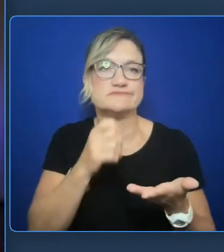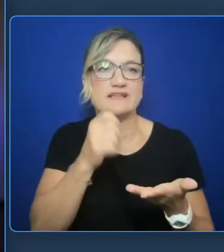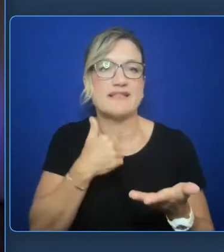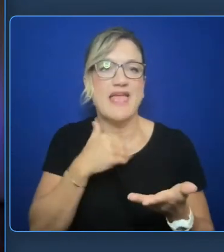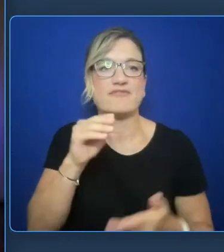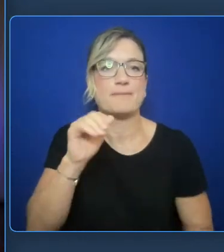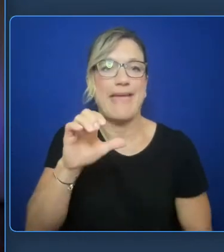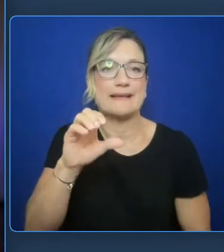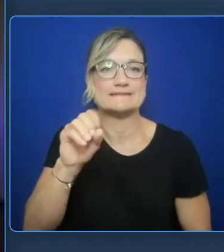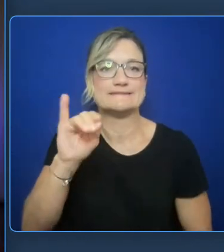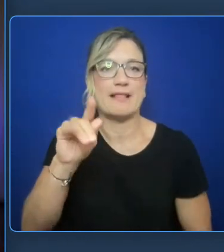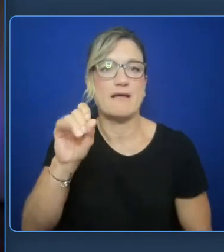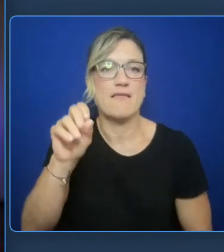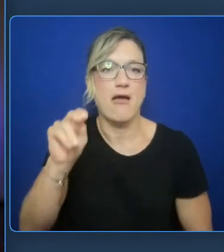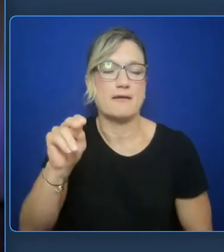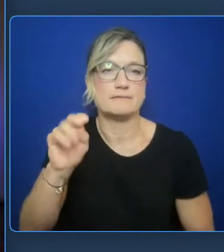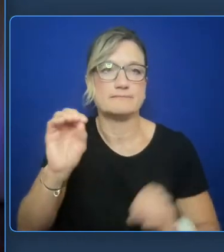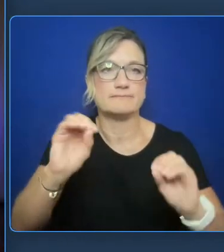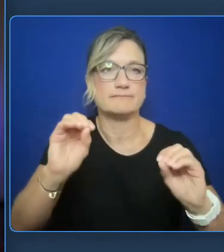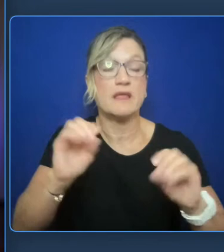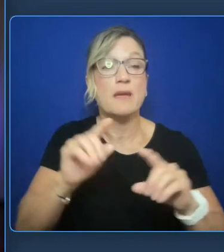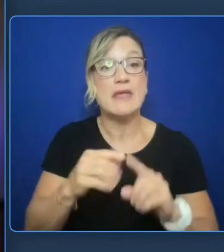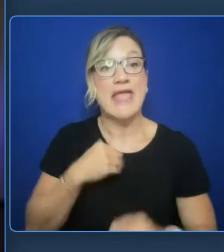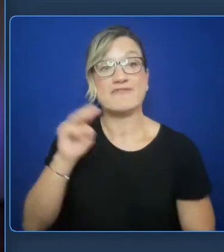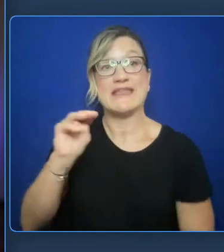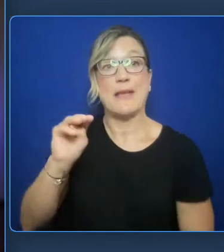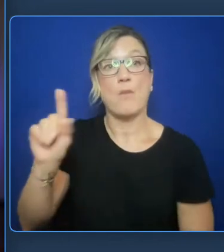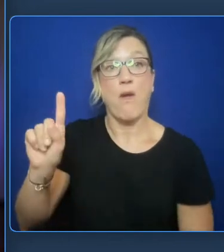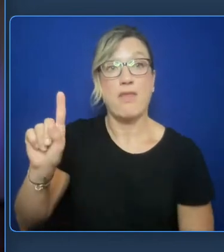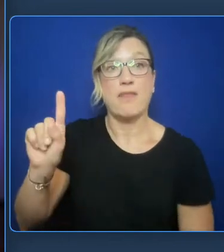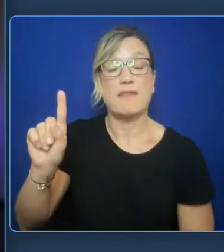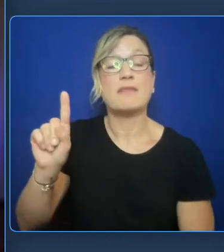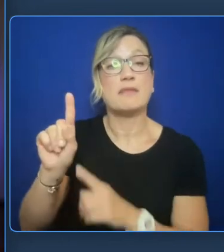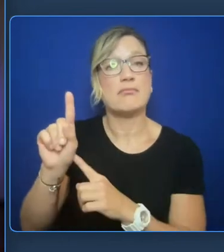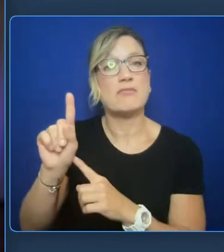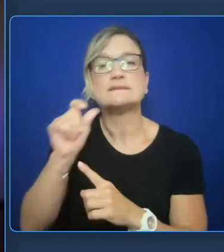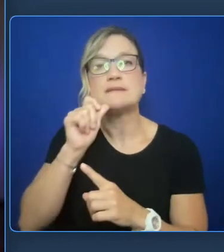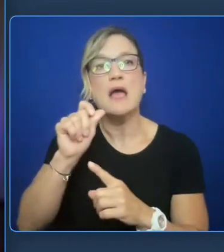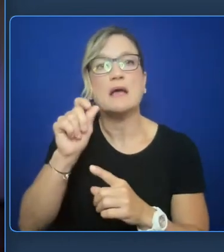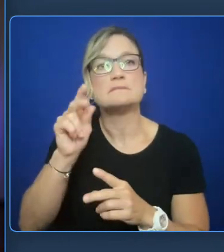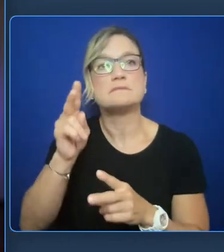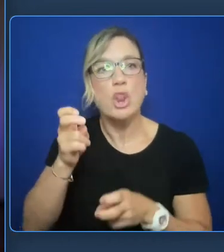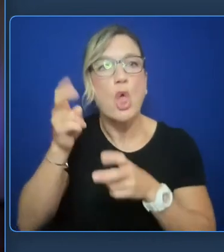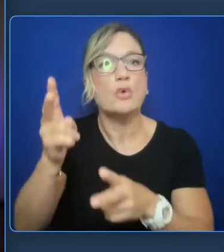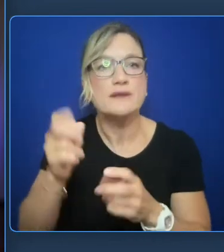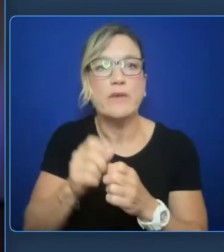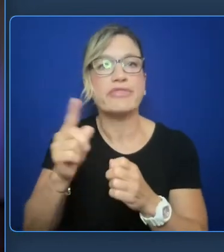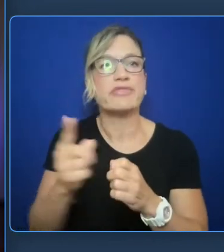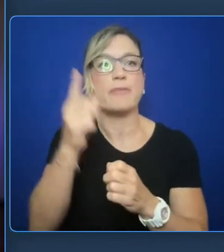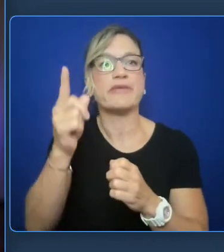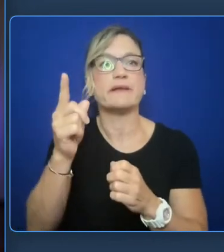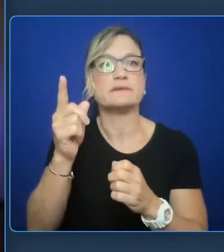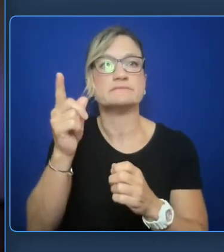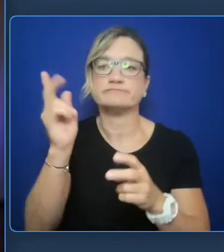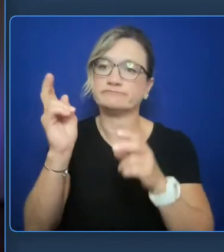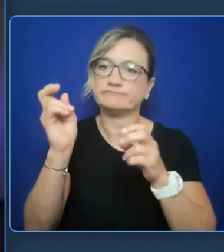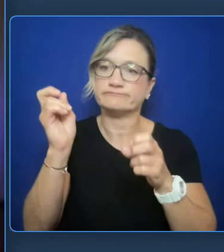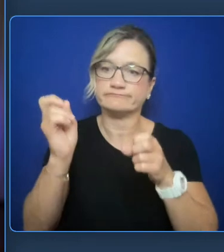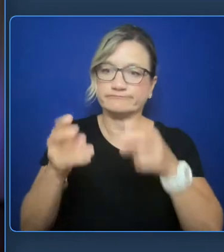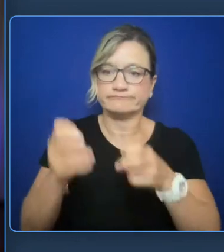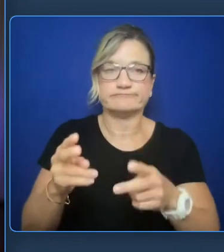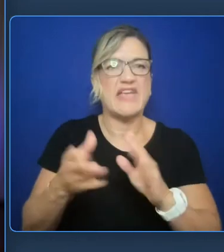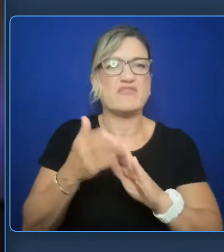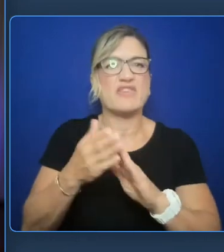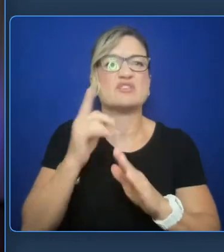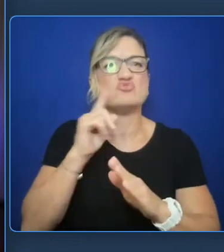Mac Silicon or anything like that. But I do have an M1, and it's not really loaded up in anything unusual. It's just everything to run Zoom, and